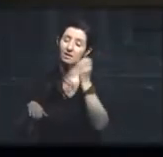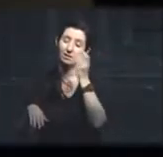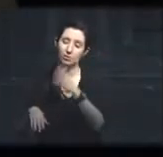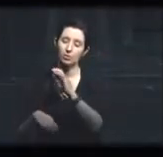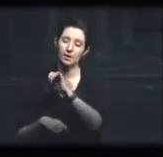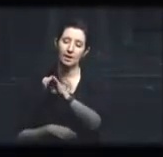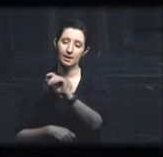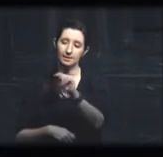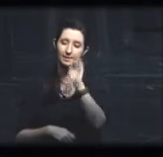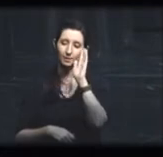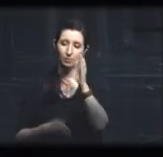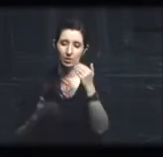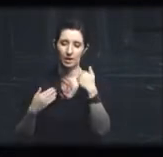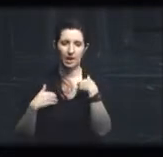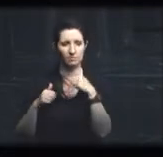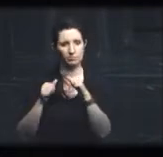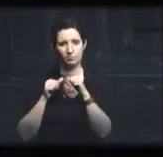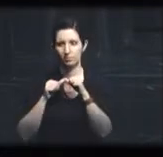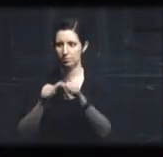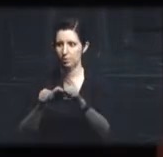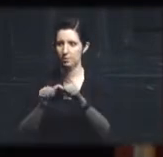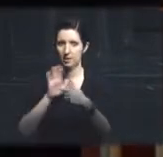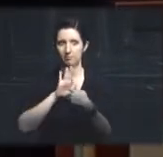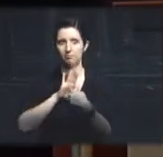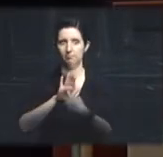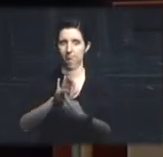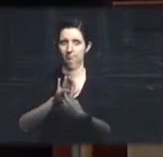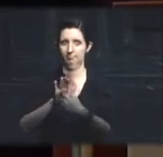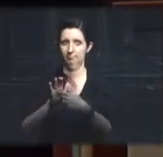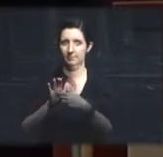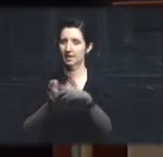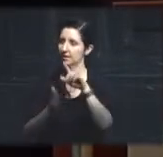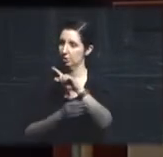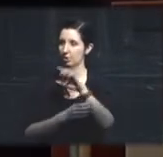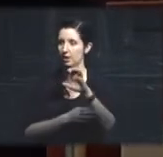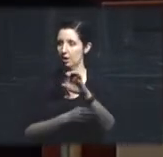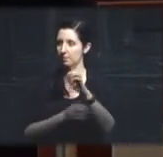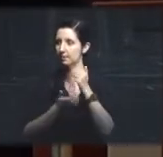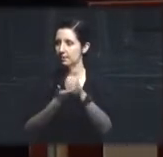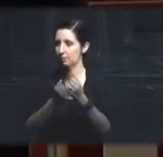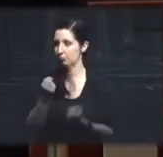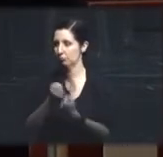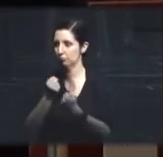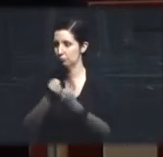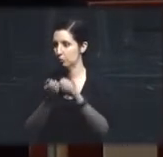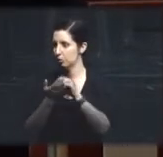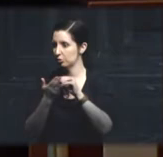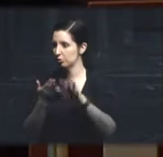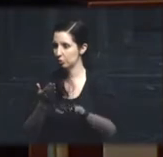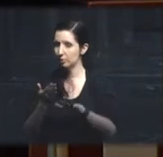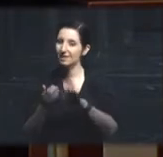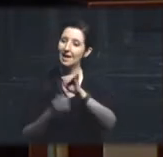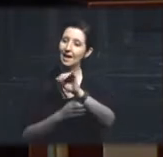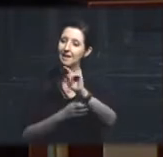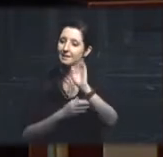a permanent presence in the Learning Commons to support students. So they'll have their own desk in the Learning Commons